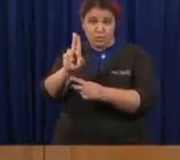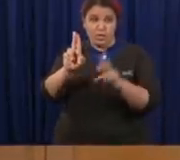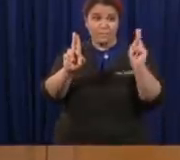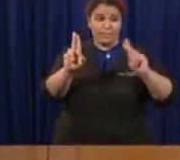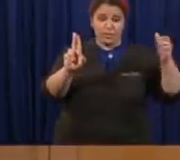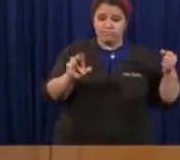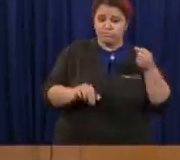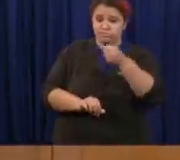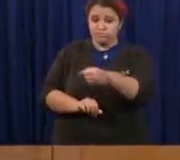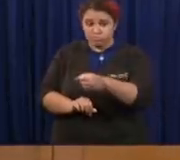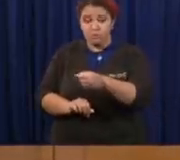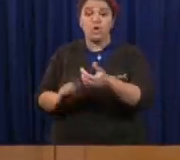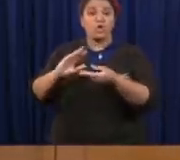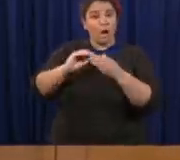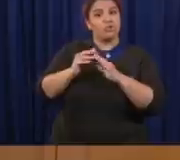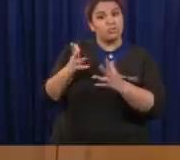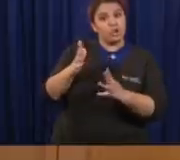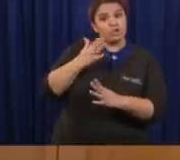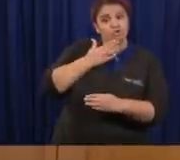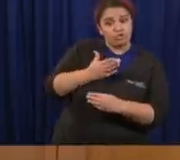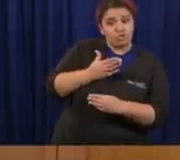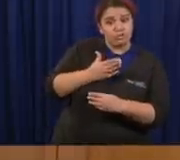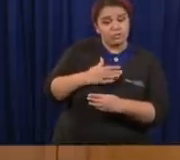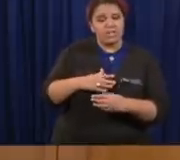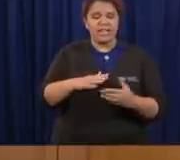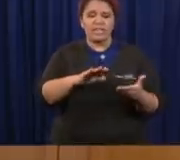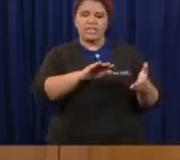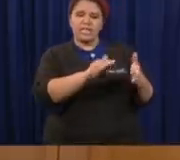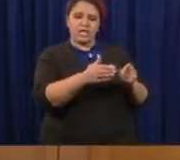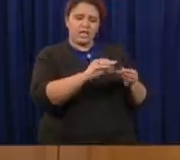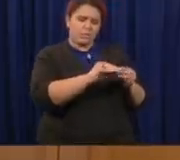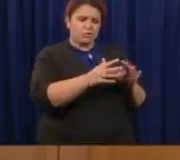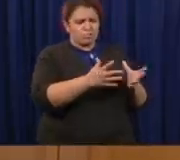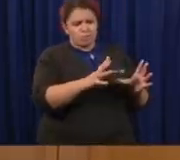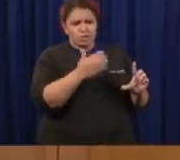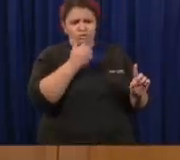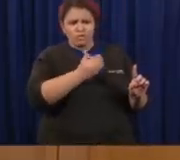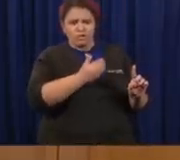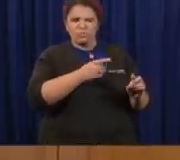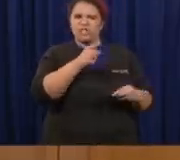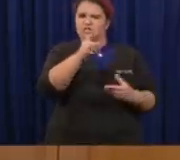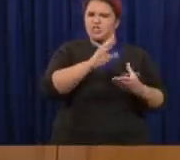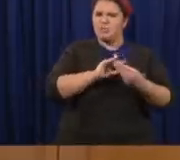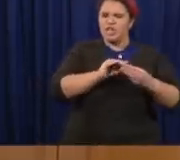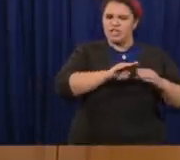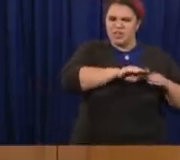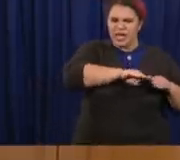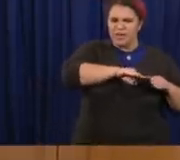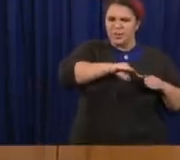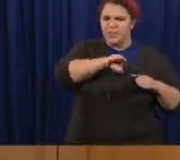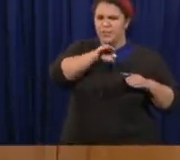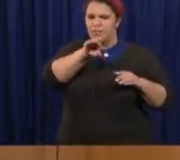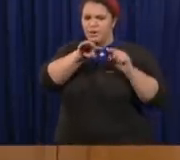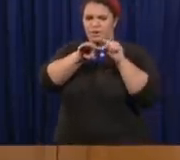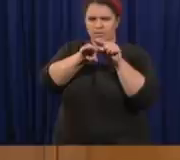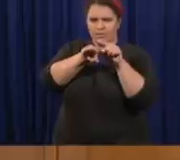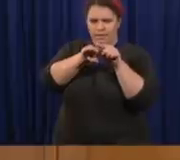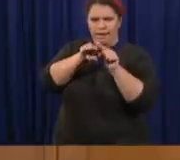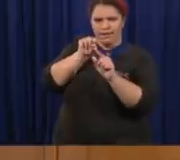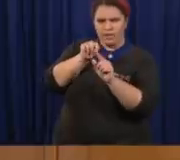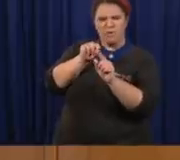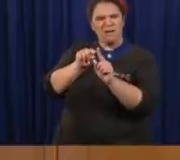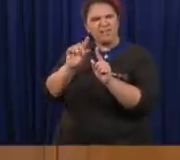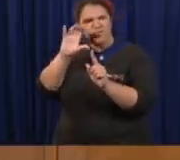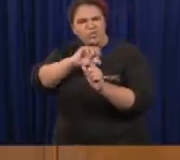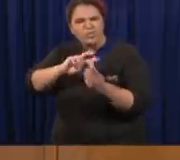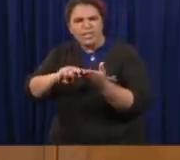from COVID-19. And you mentioned the tip of the iceberg, so I'm guessing you're referring to the number of infections. And